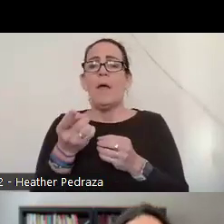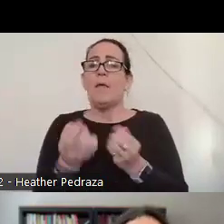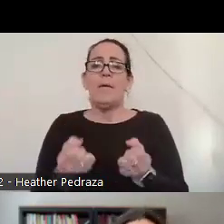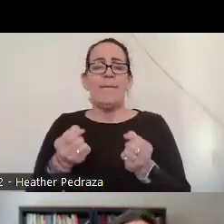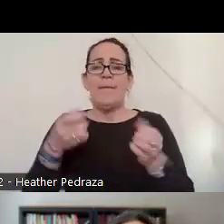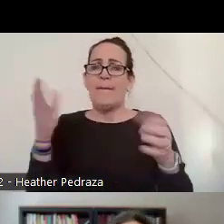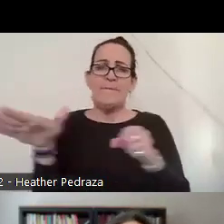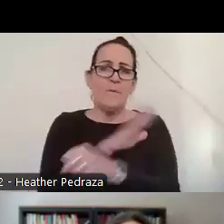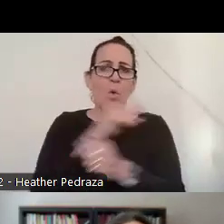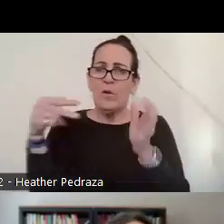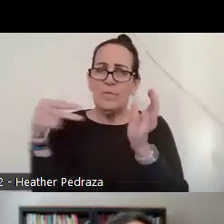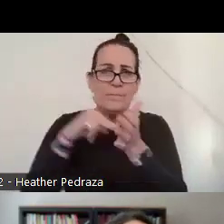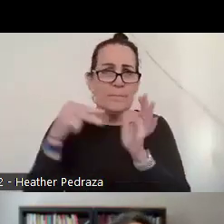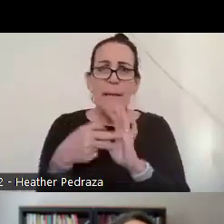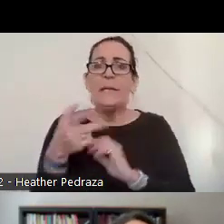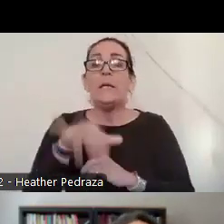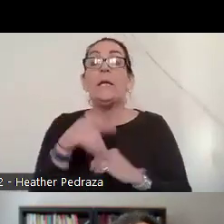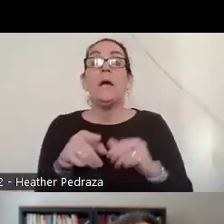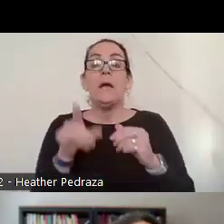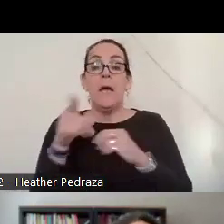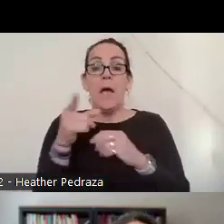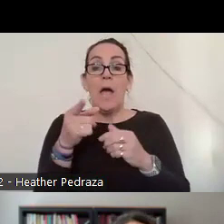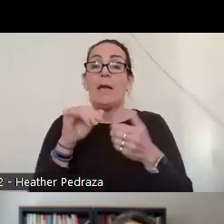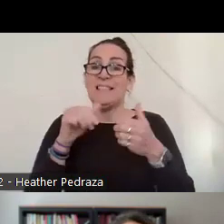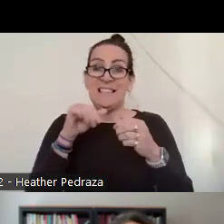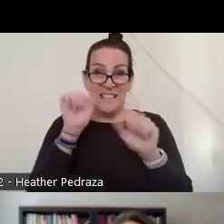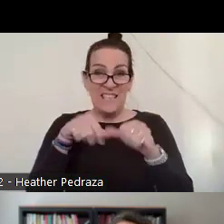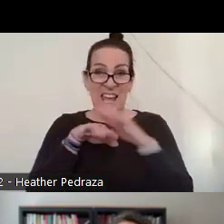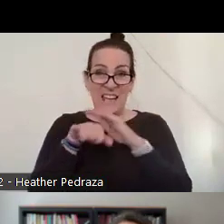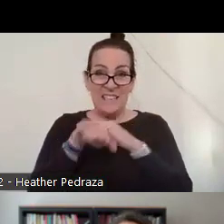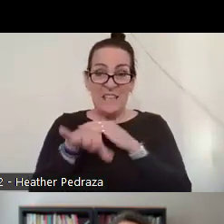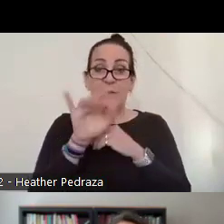for examples of how that input from stakeholders and